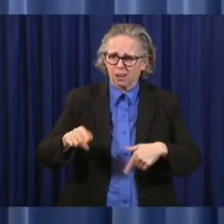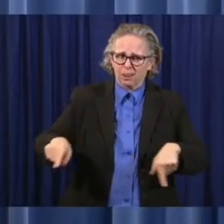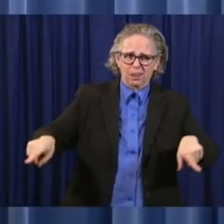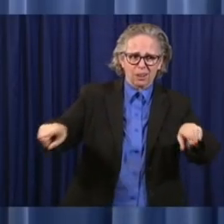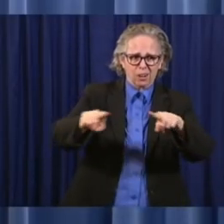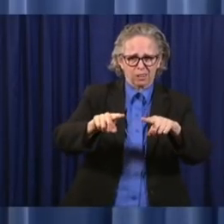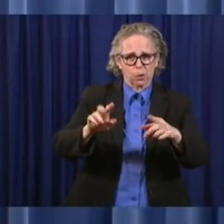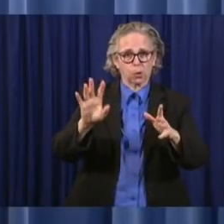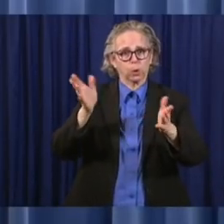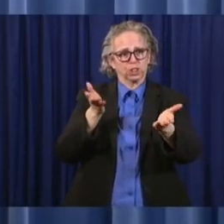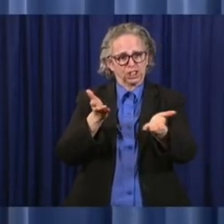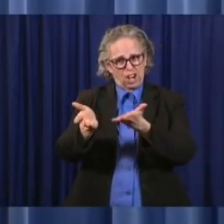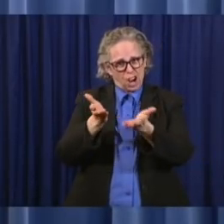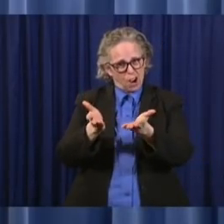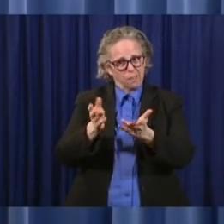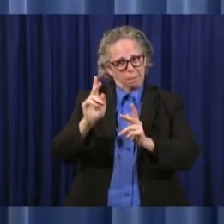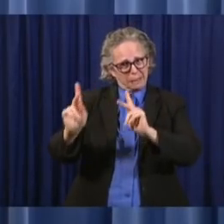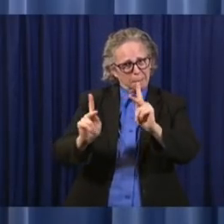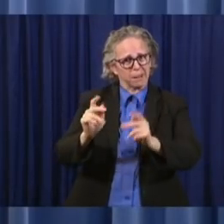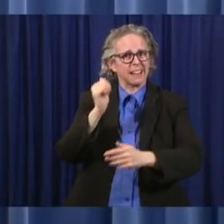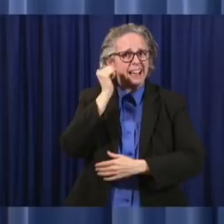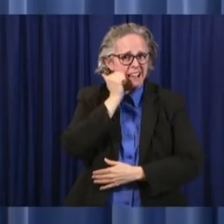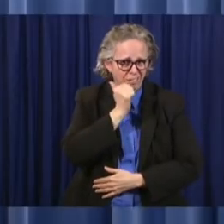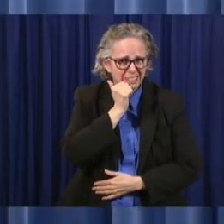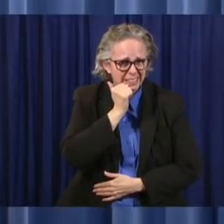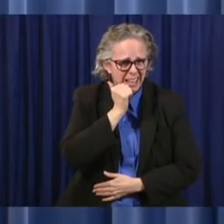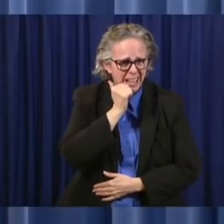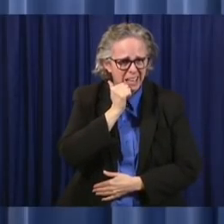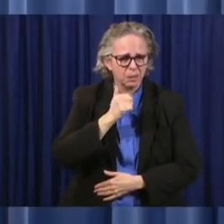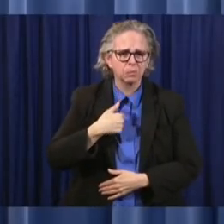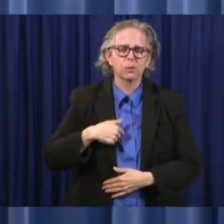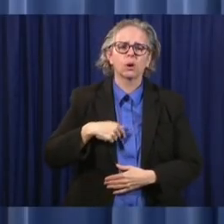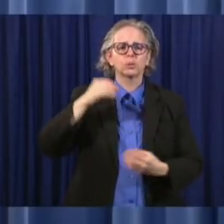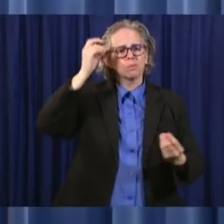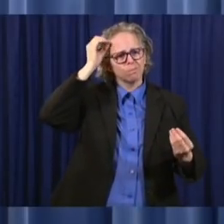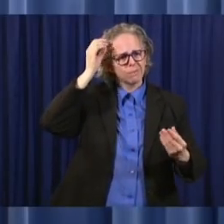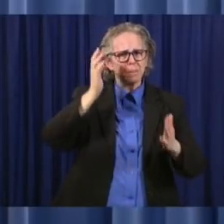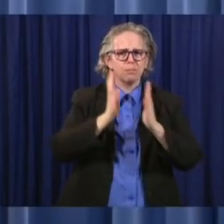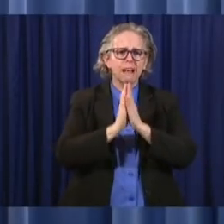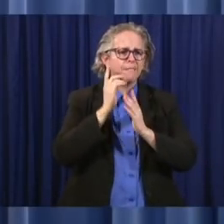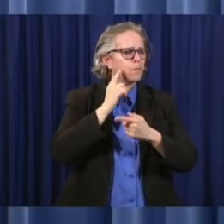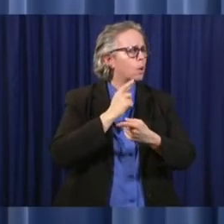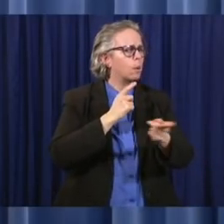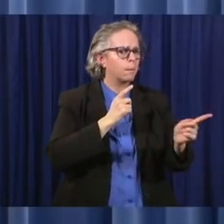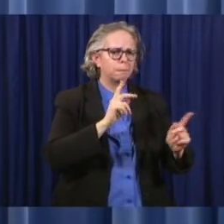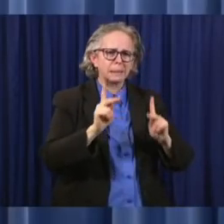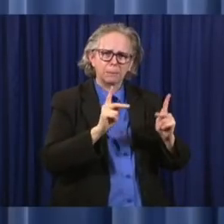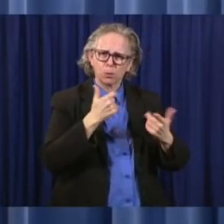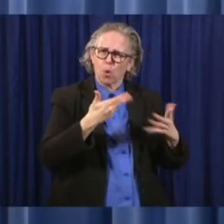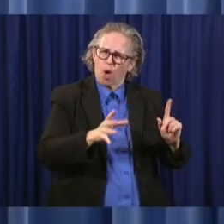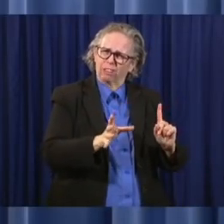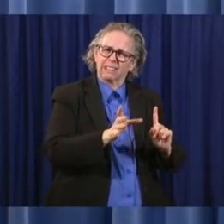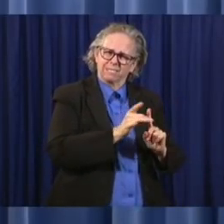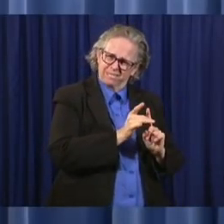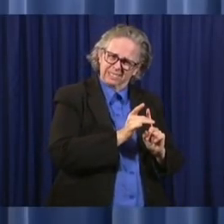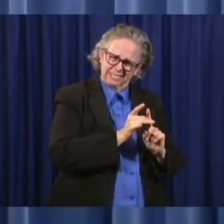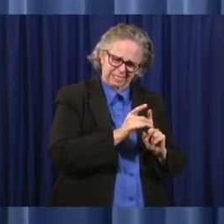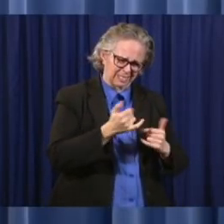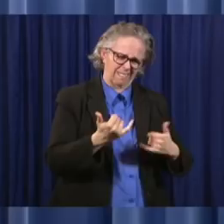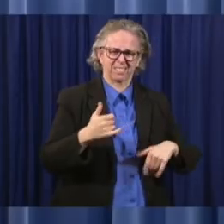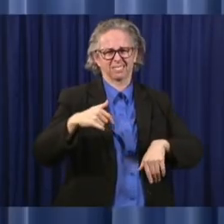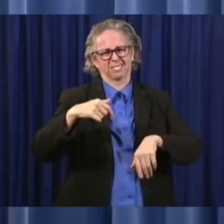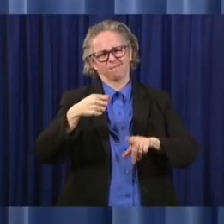day. We also pray for our citizens who have been infected with this virus. We